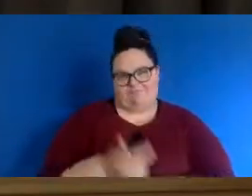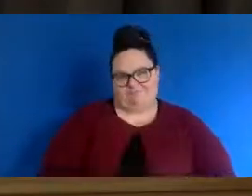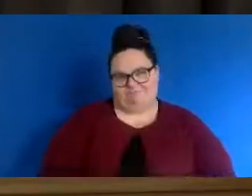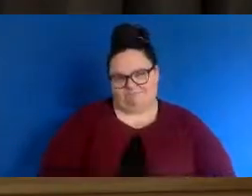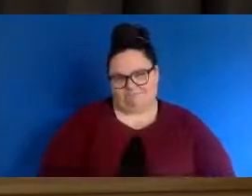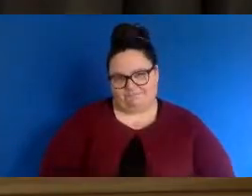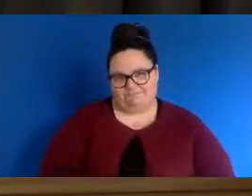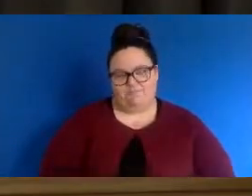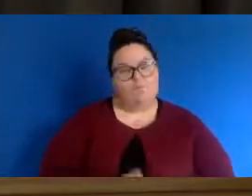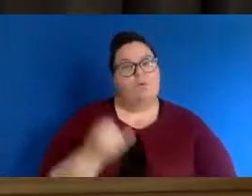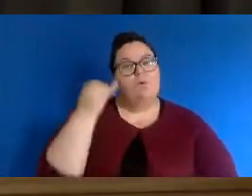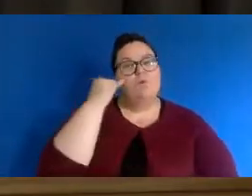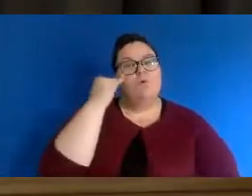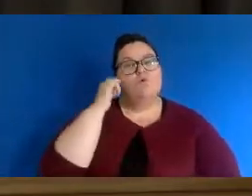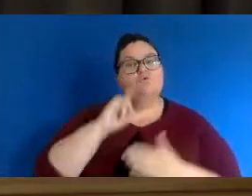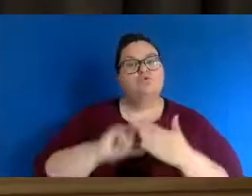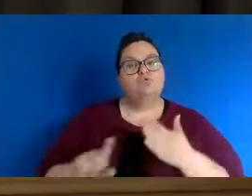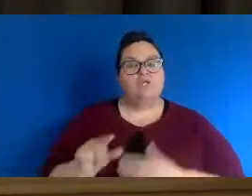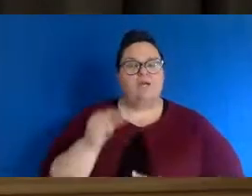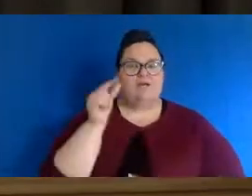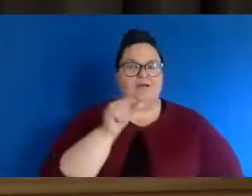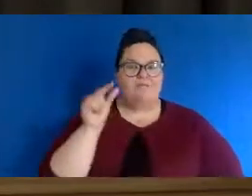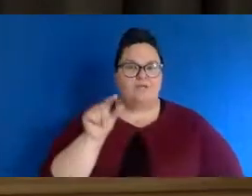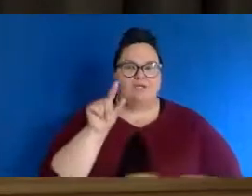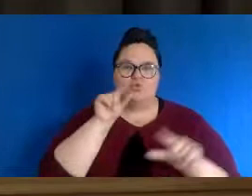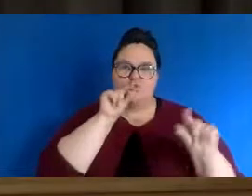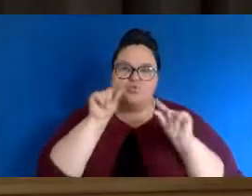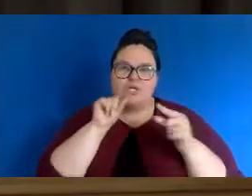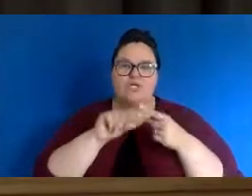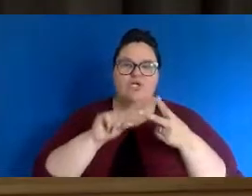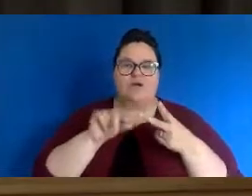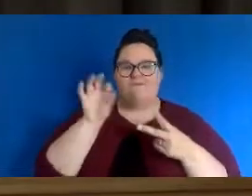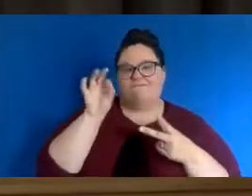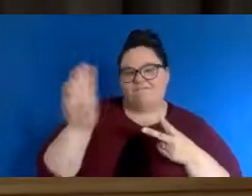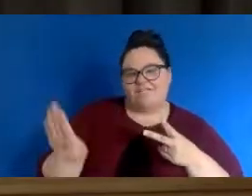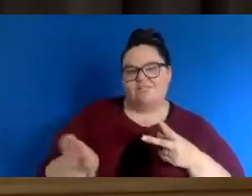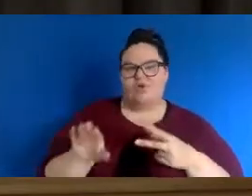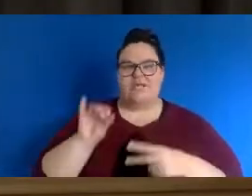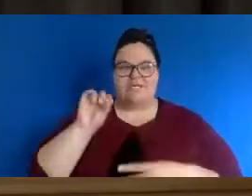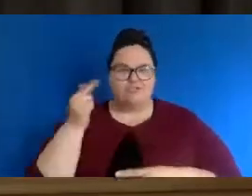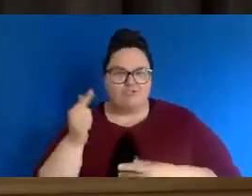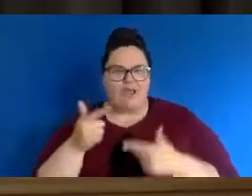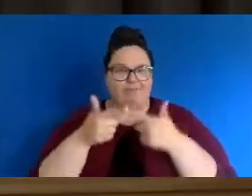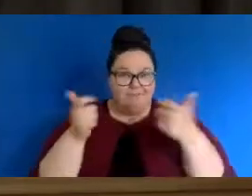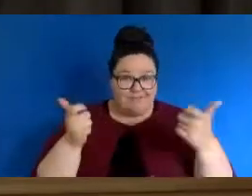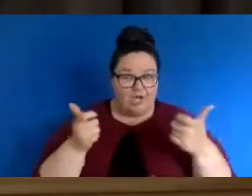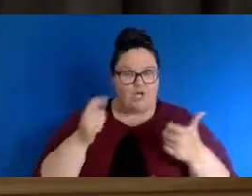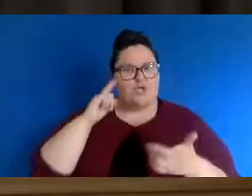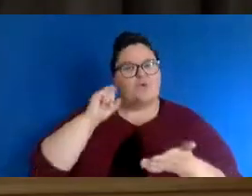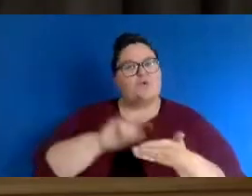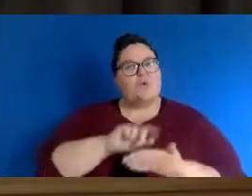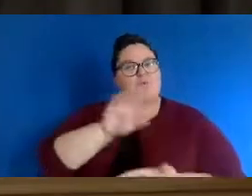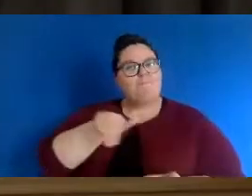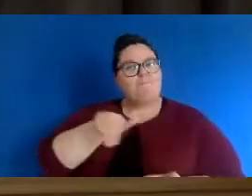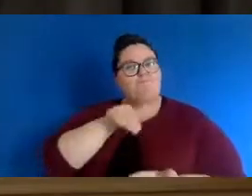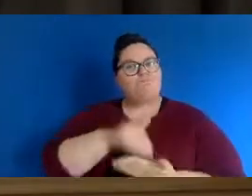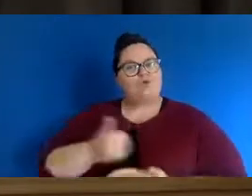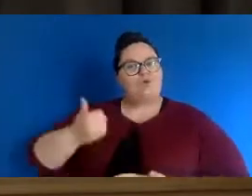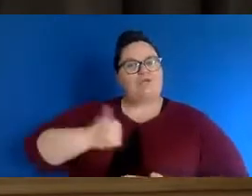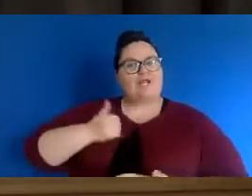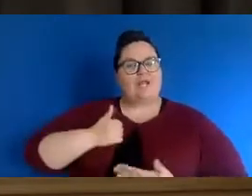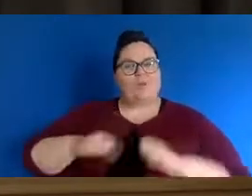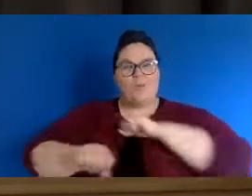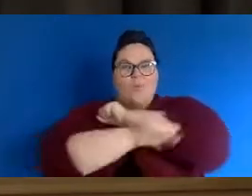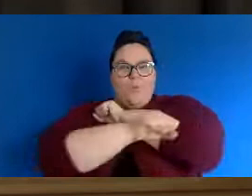you visit the Government of New Brunswick's Twitter, Facebook, or Instagram page today, you'll see that Montreal Canadiens goalie and New